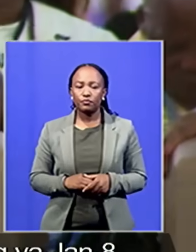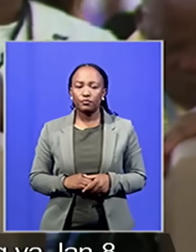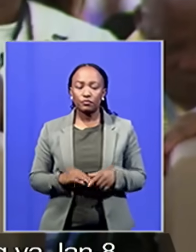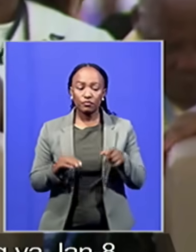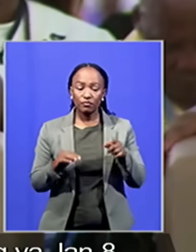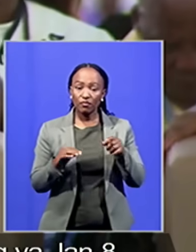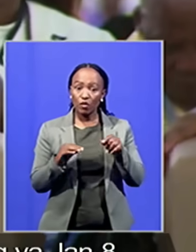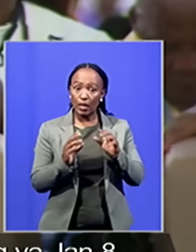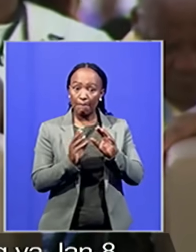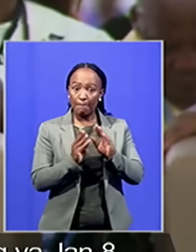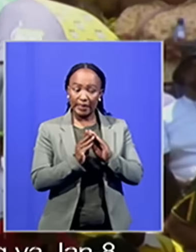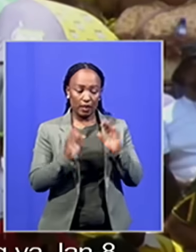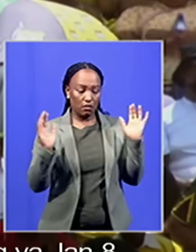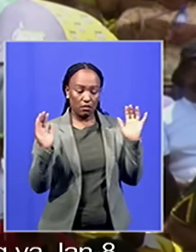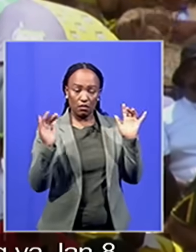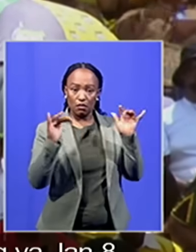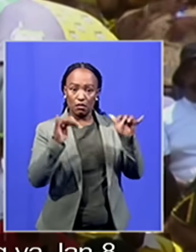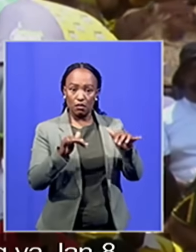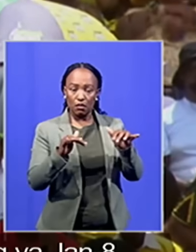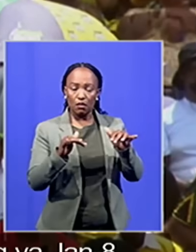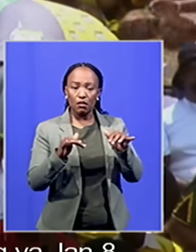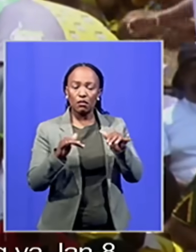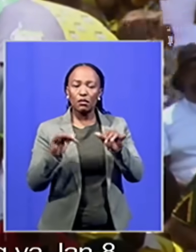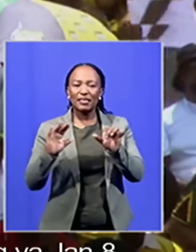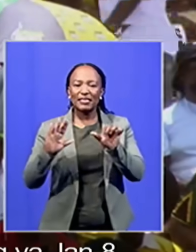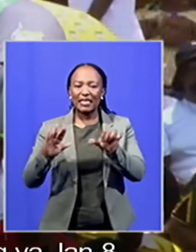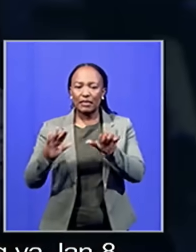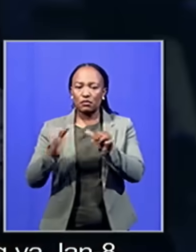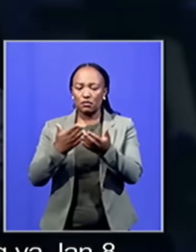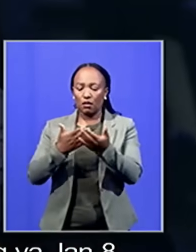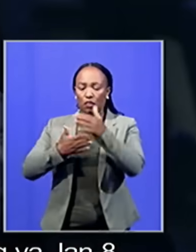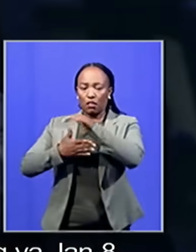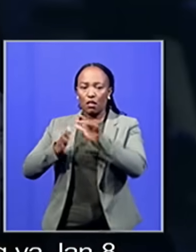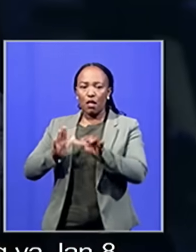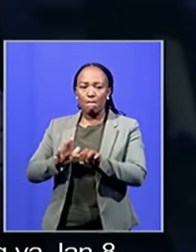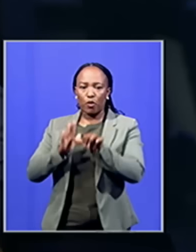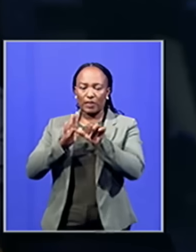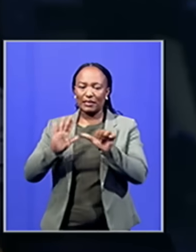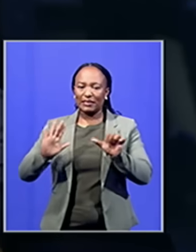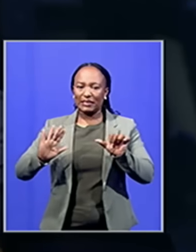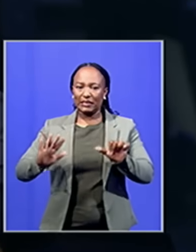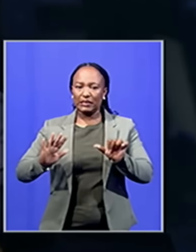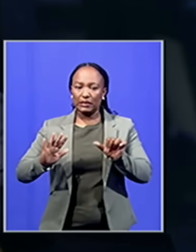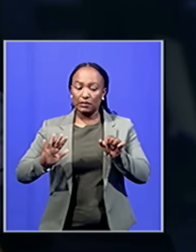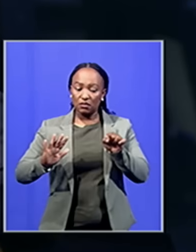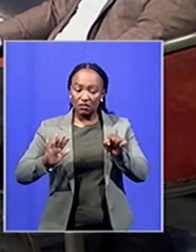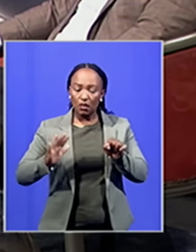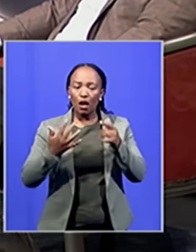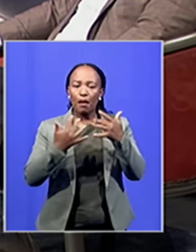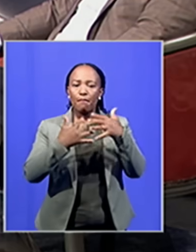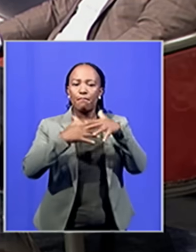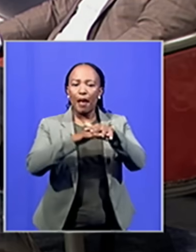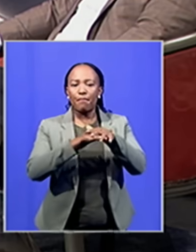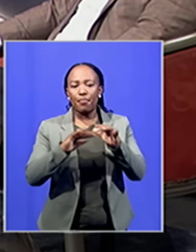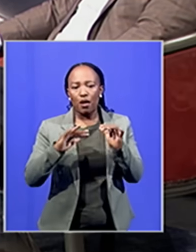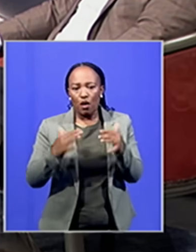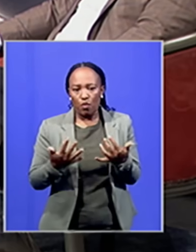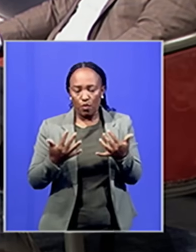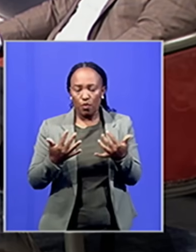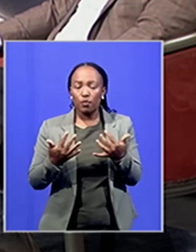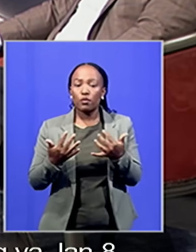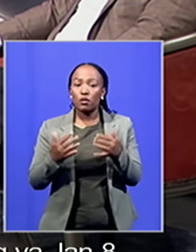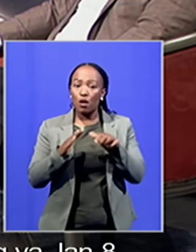put the statement and the 6 priorities into action. It's going to address local government. One of the issues